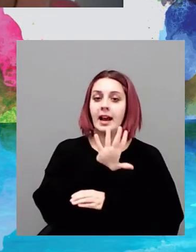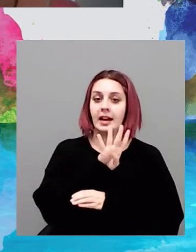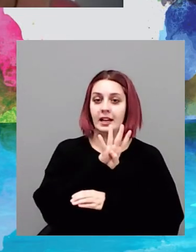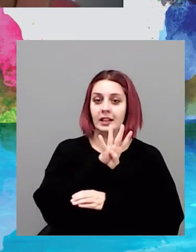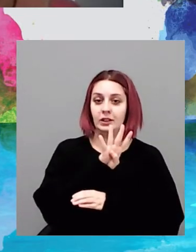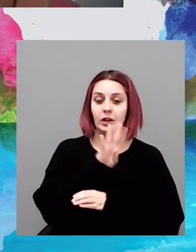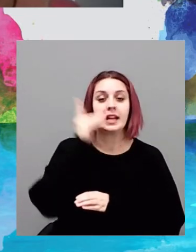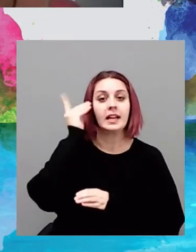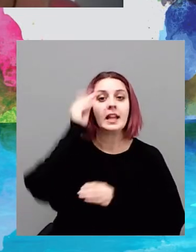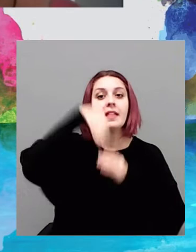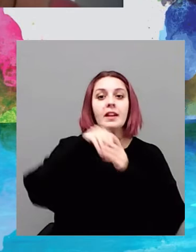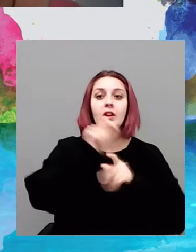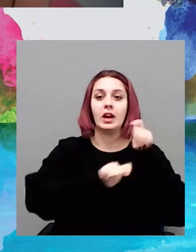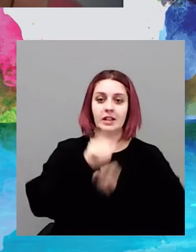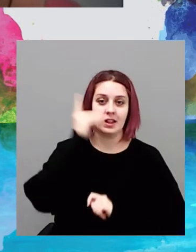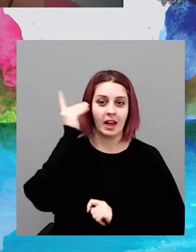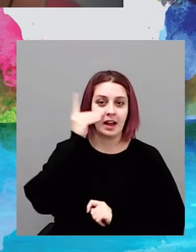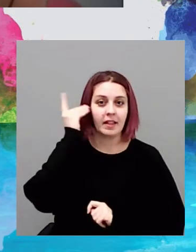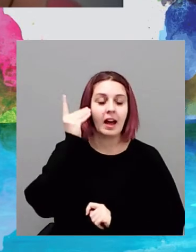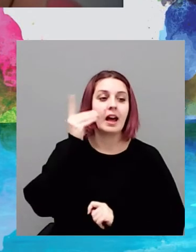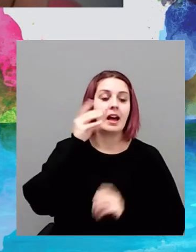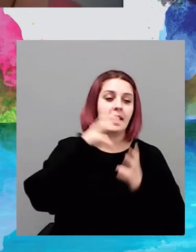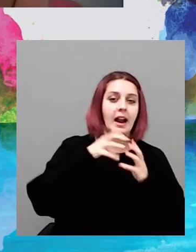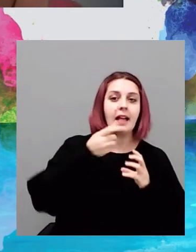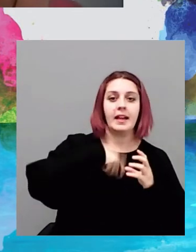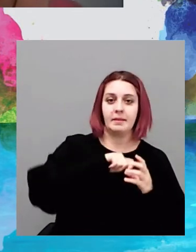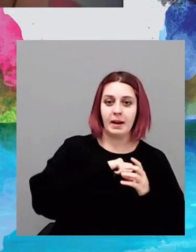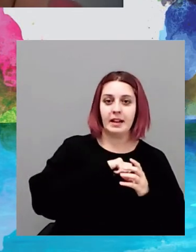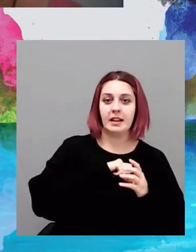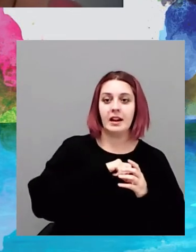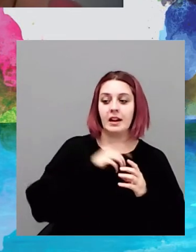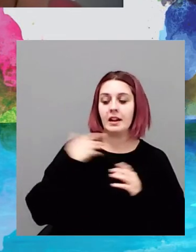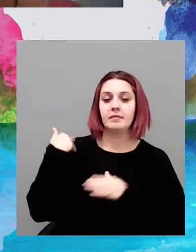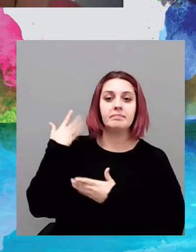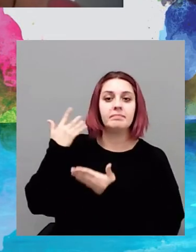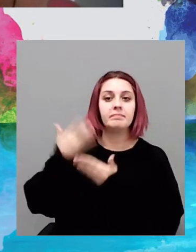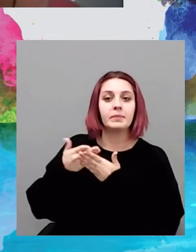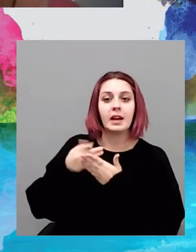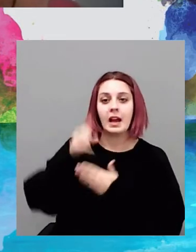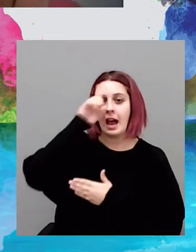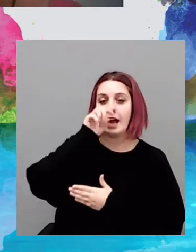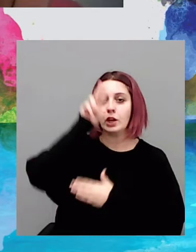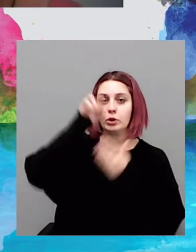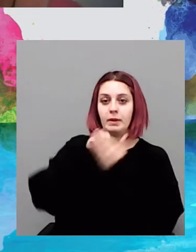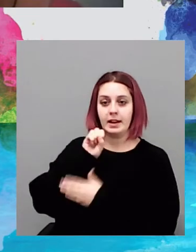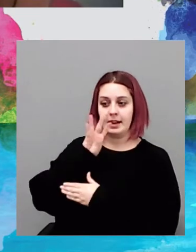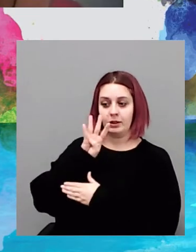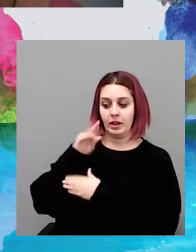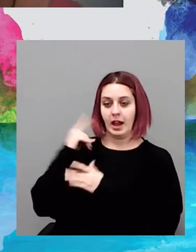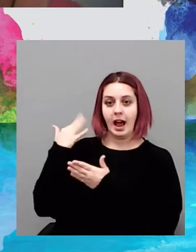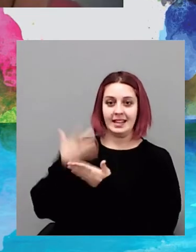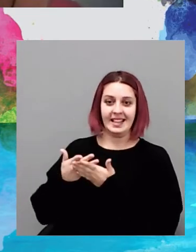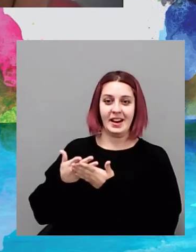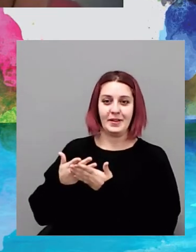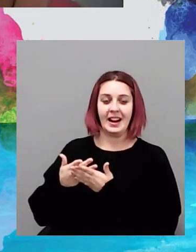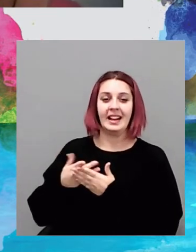comprised by a group of 14 young people who belong to the Down Syndrome Association Granada at